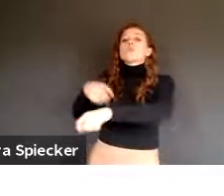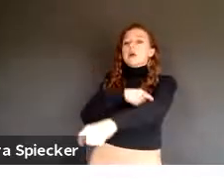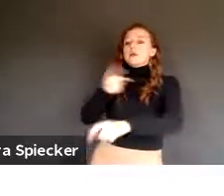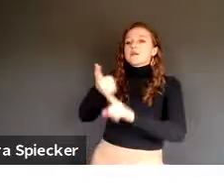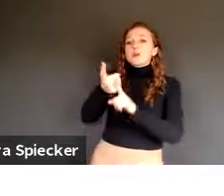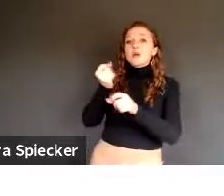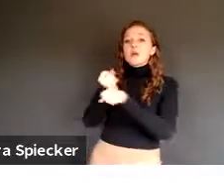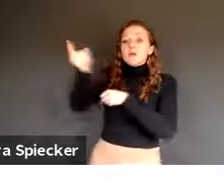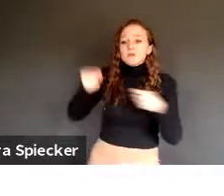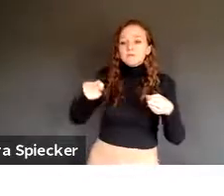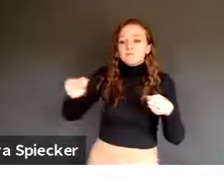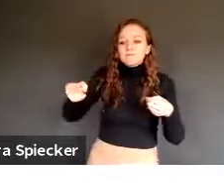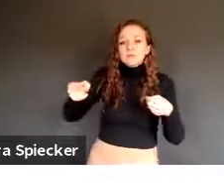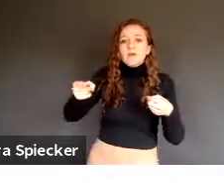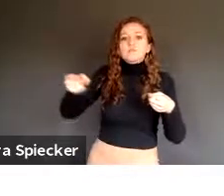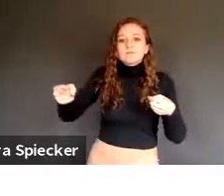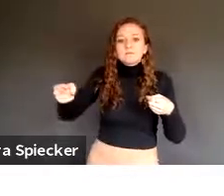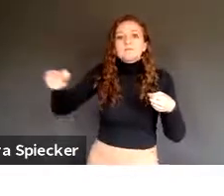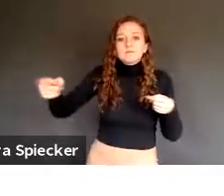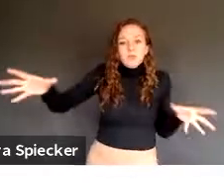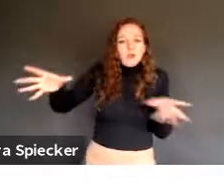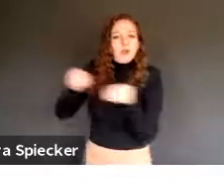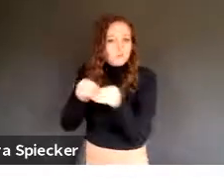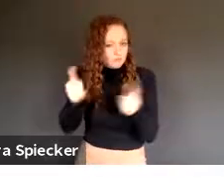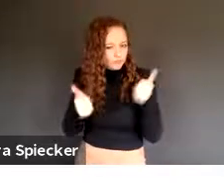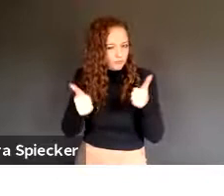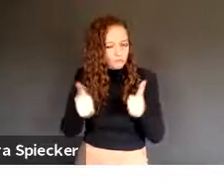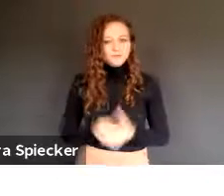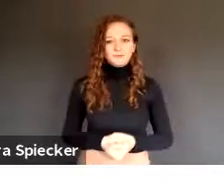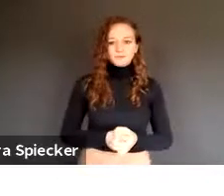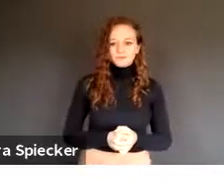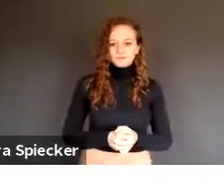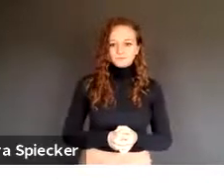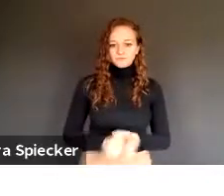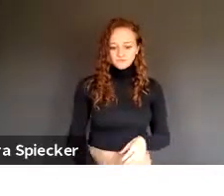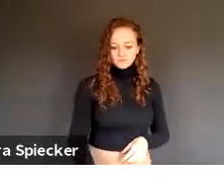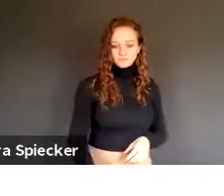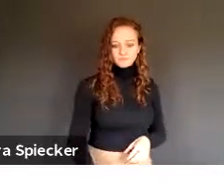fast, or is the length an accumulation from year to year?